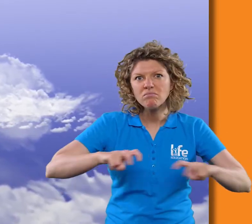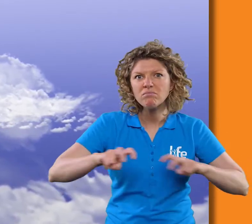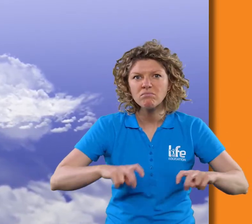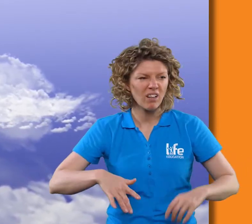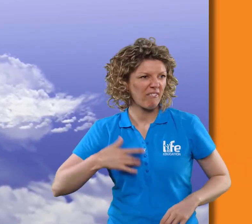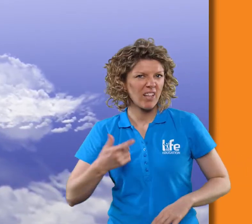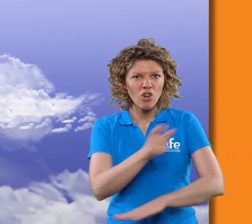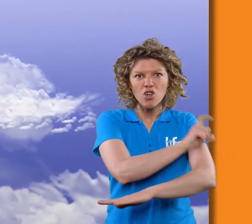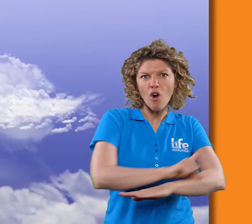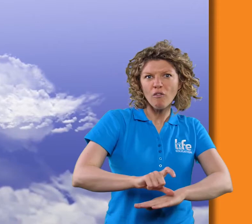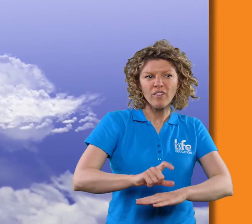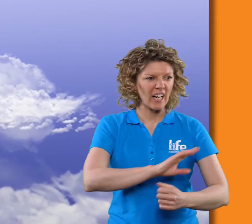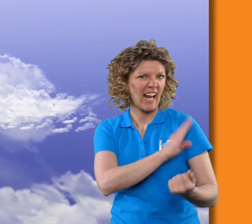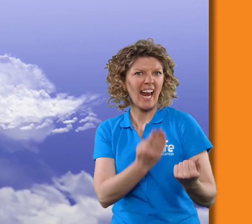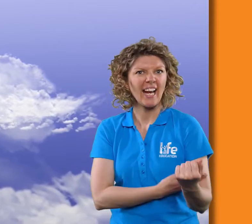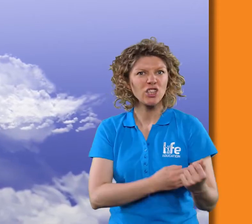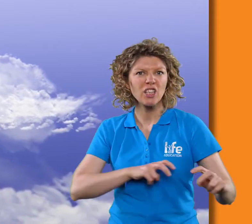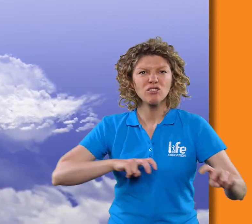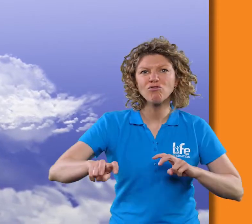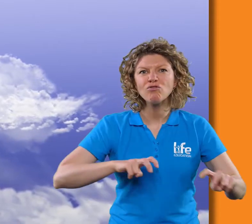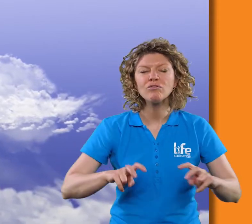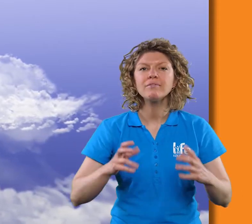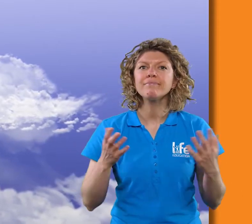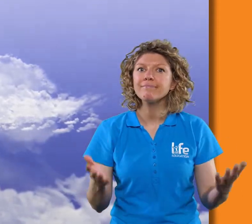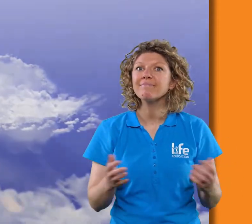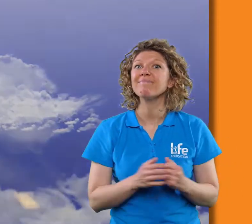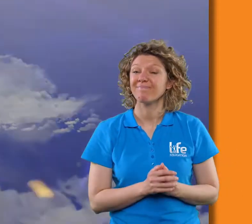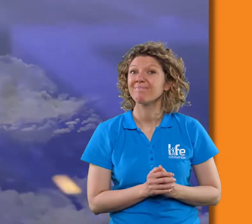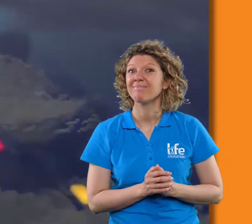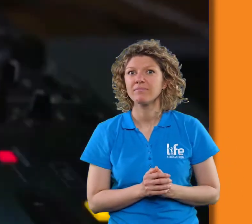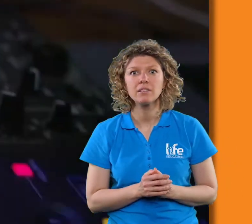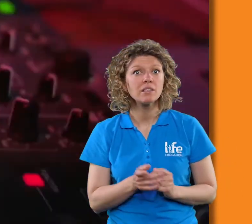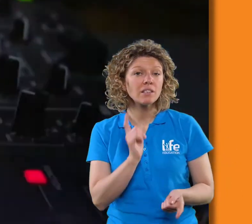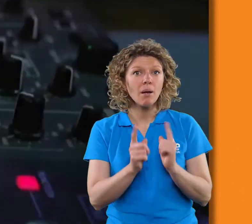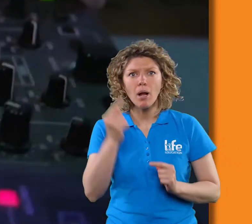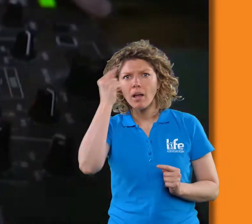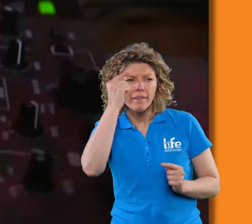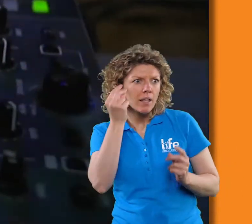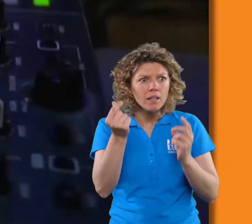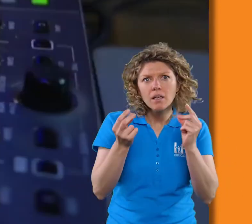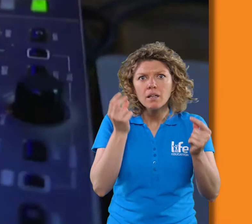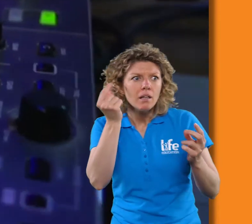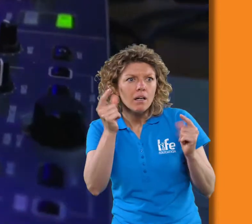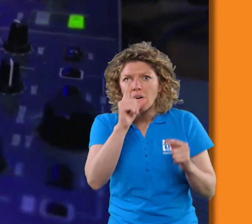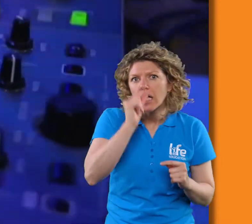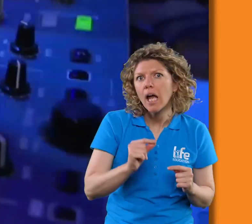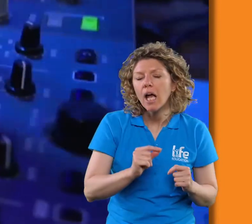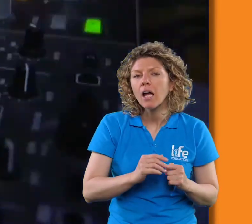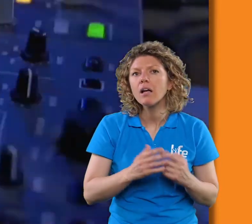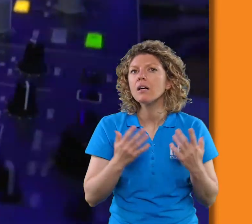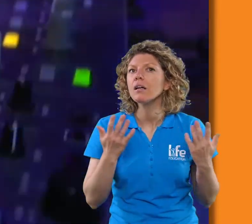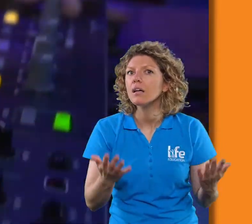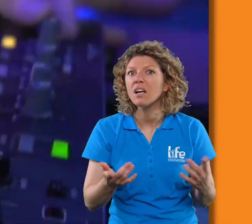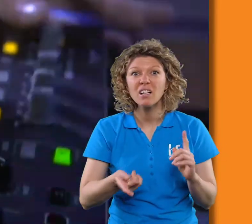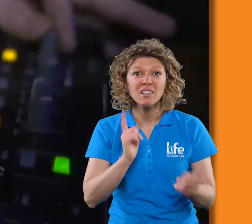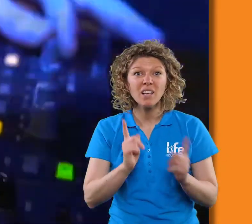energetic. Stimulants can seem to make a person think faster and more clearly. They're sometimes taken at parties,